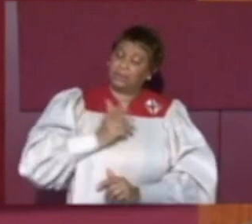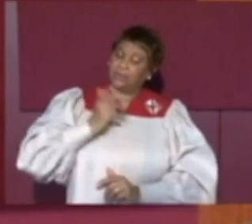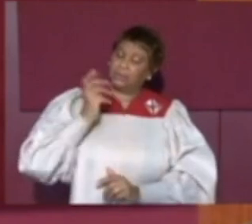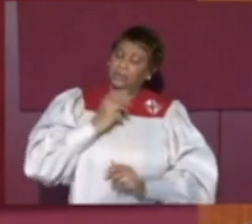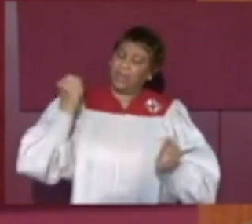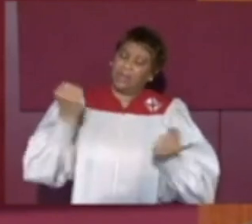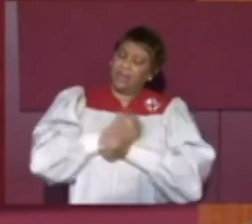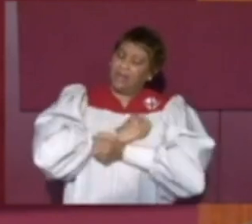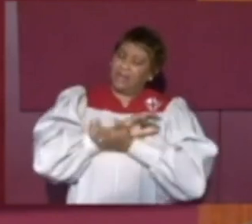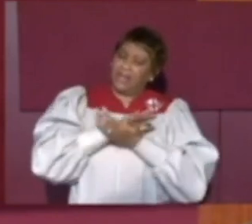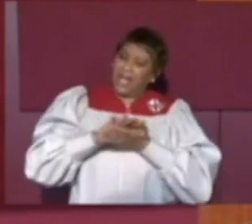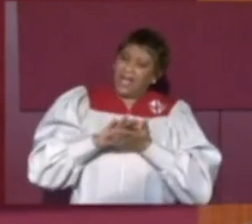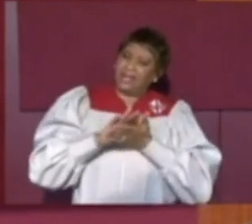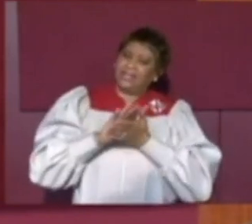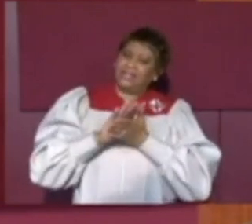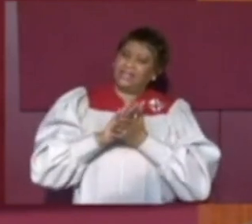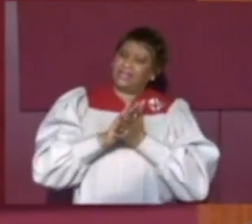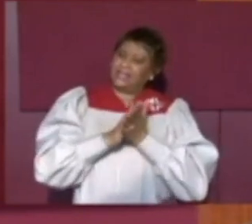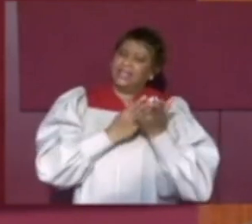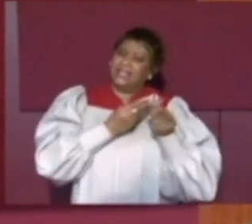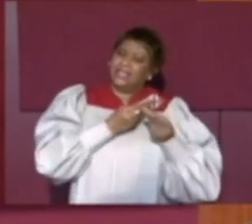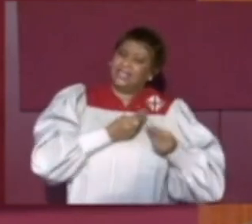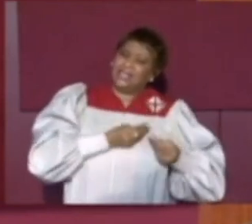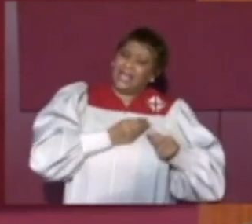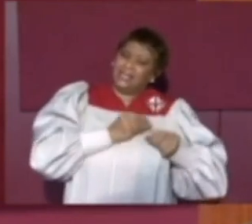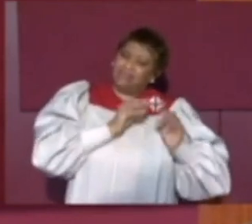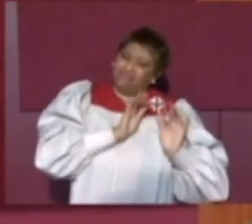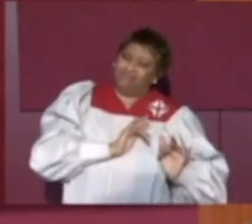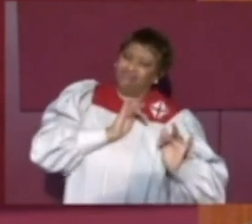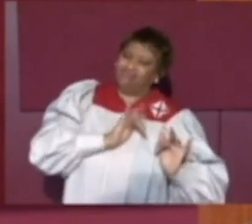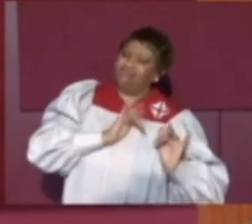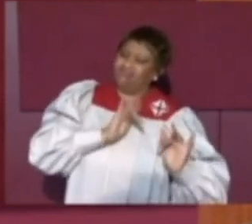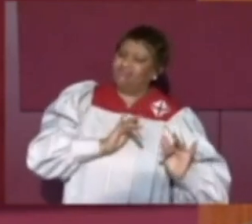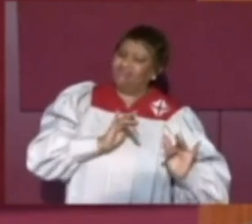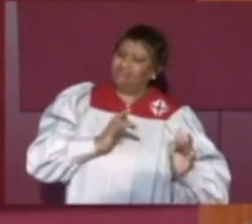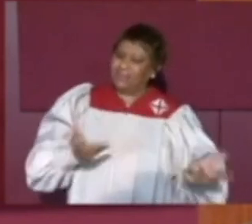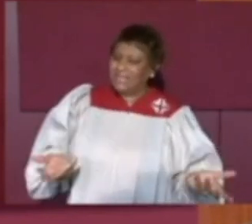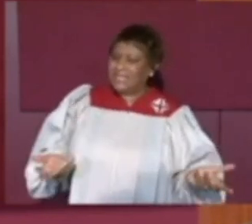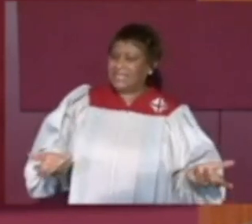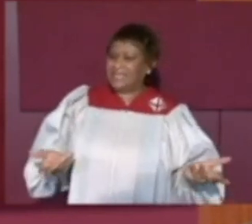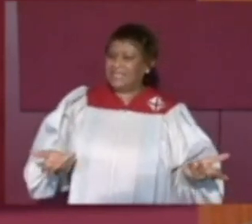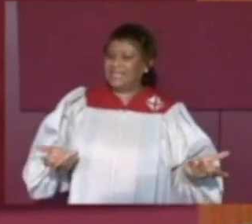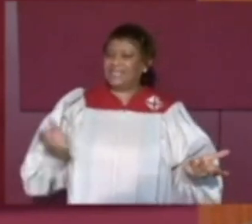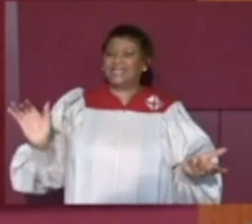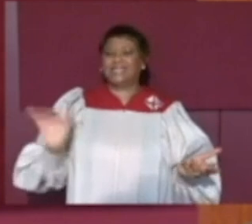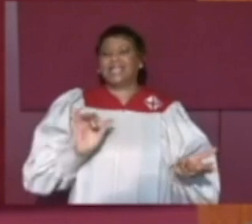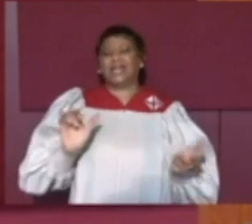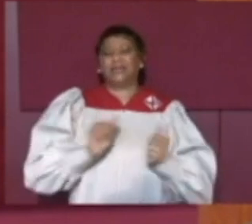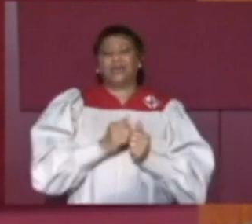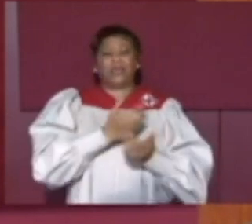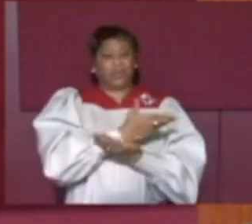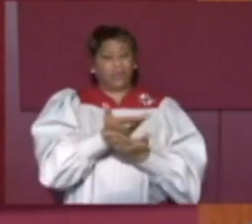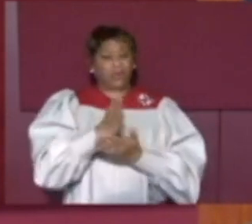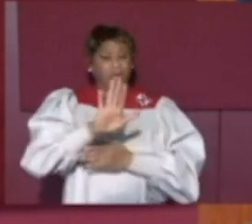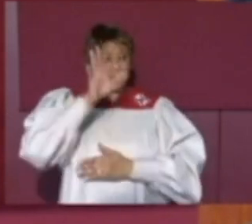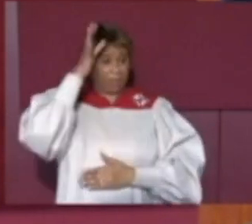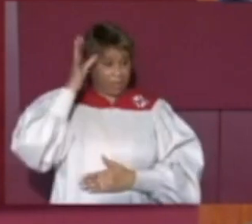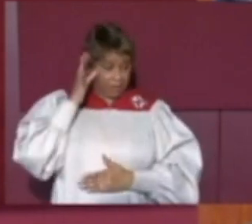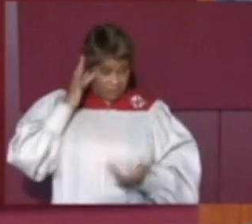loving kindness, tender mercy. See? Same thing for you with your